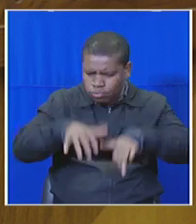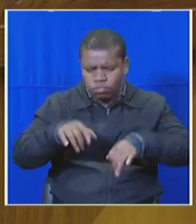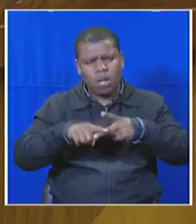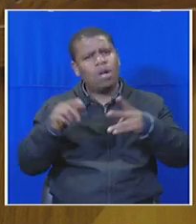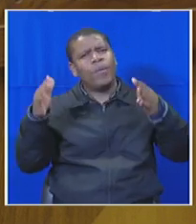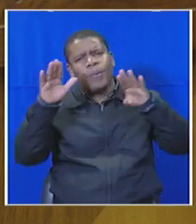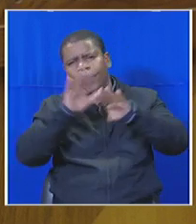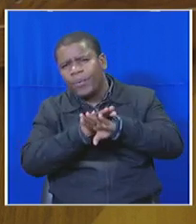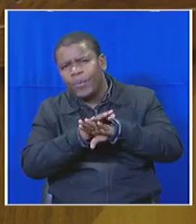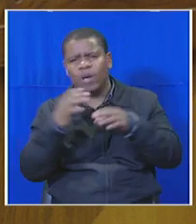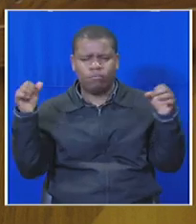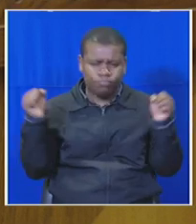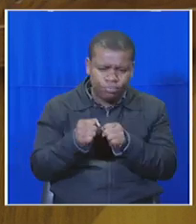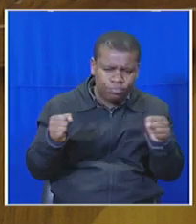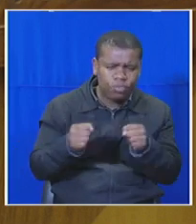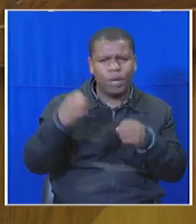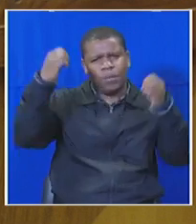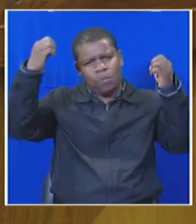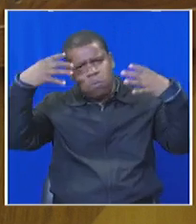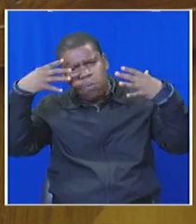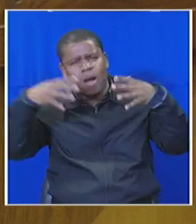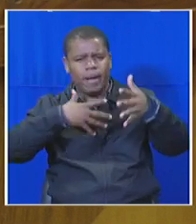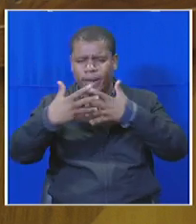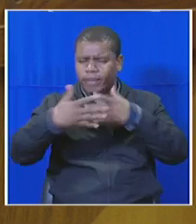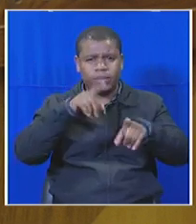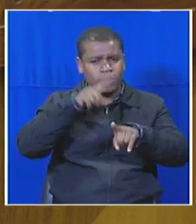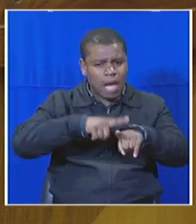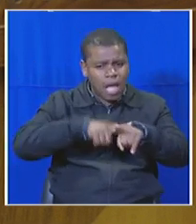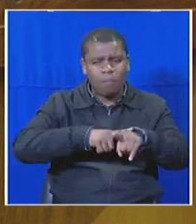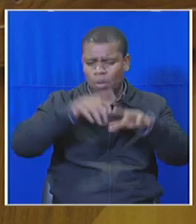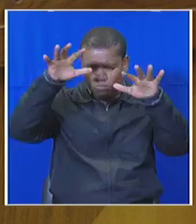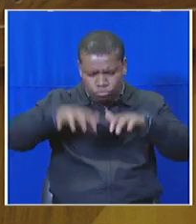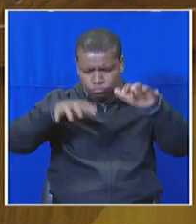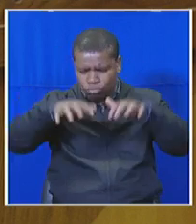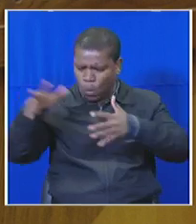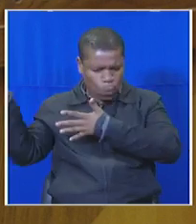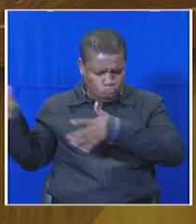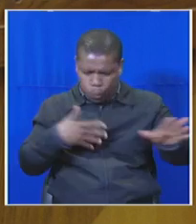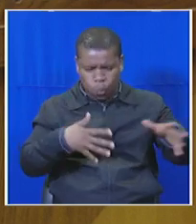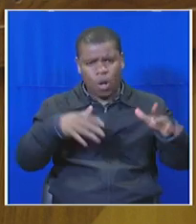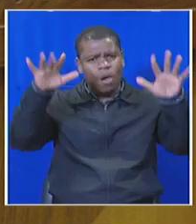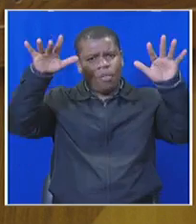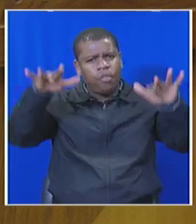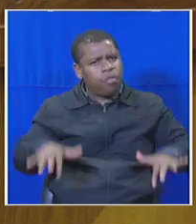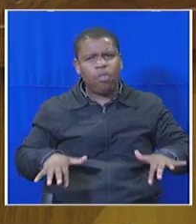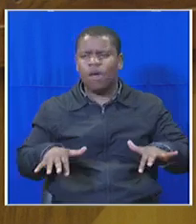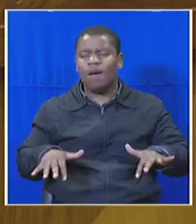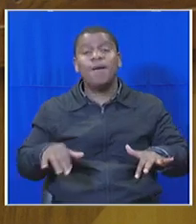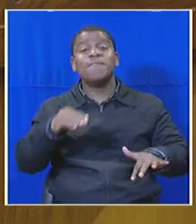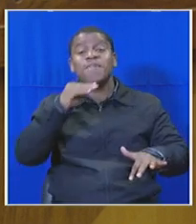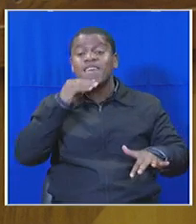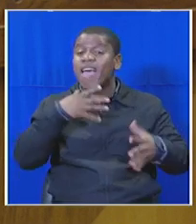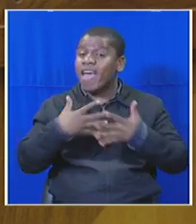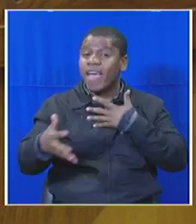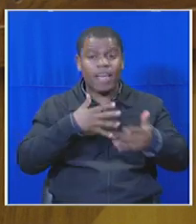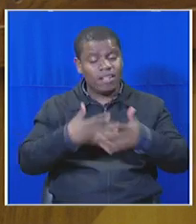it's winter or summer, whether windy or snowing. We must therefore be in agreement when it comes